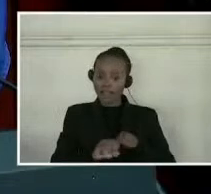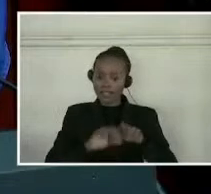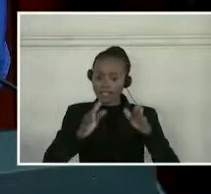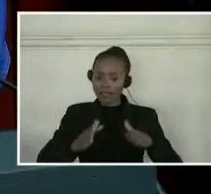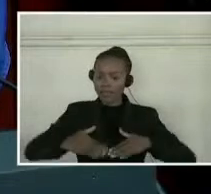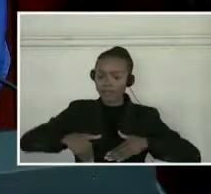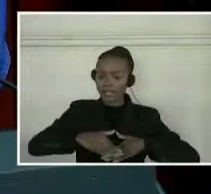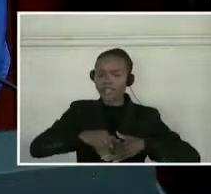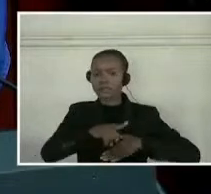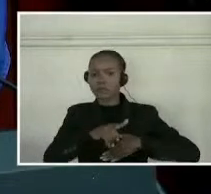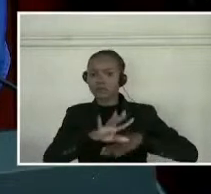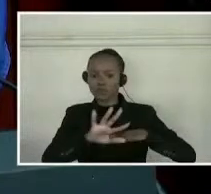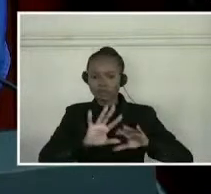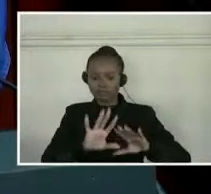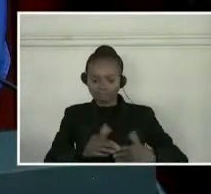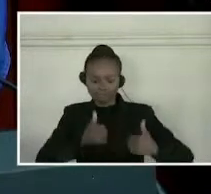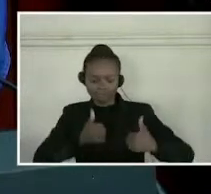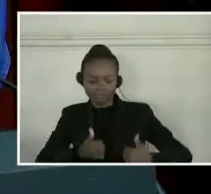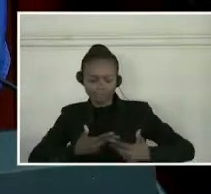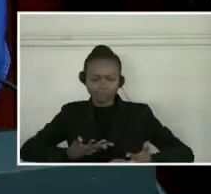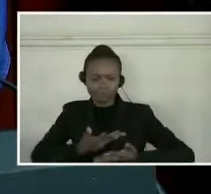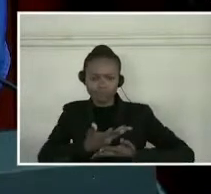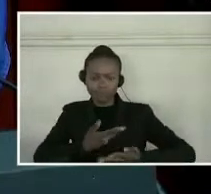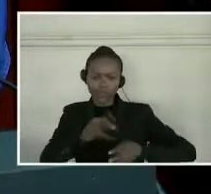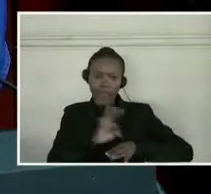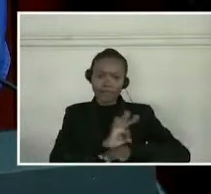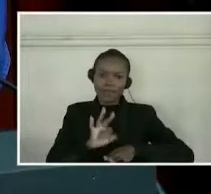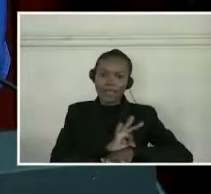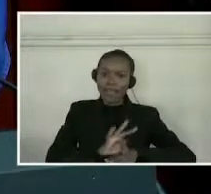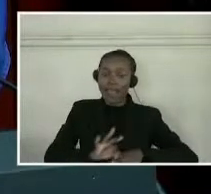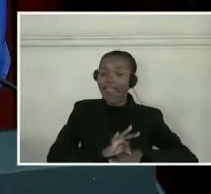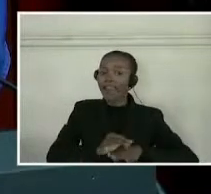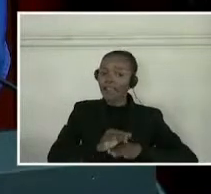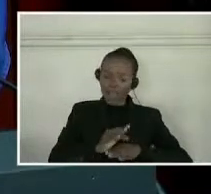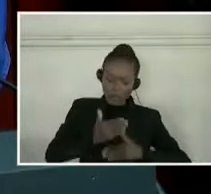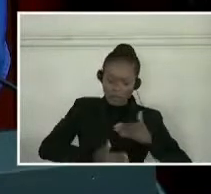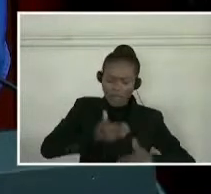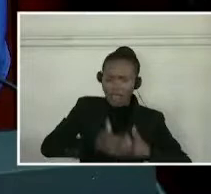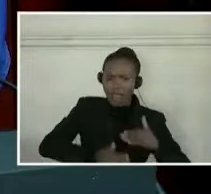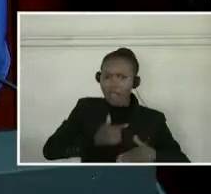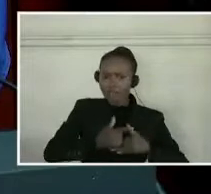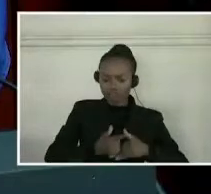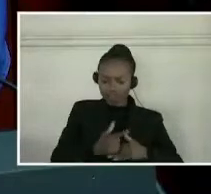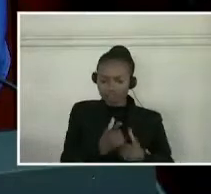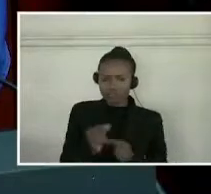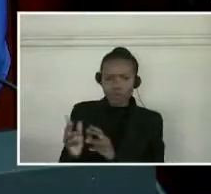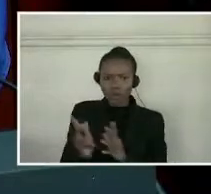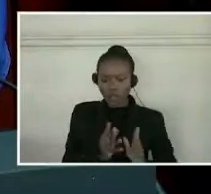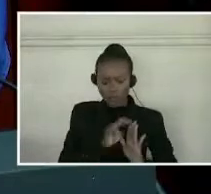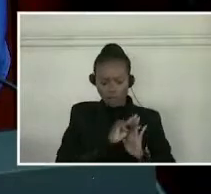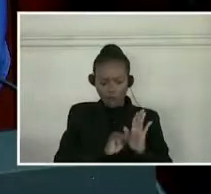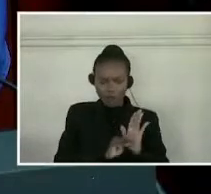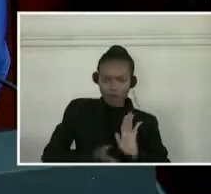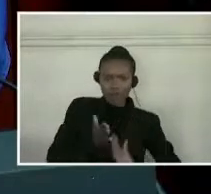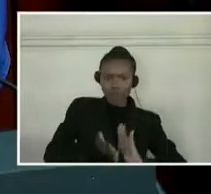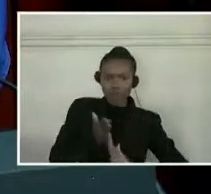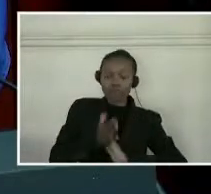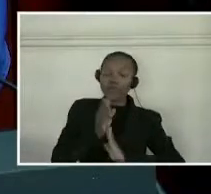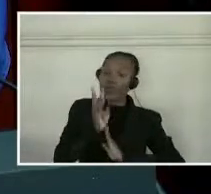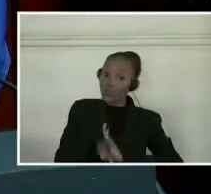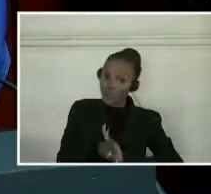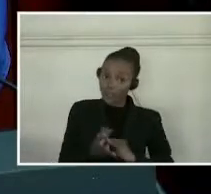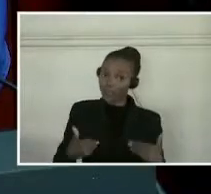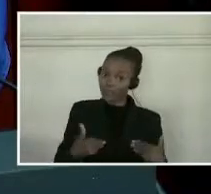all the necessary logistic arrangement and roll out the well-tabled tennessee legacy programs it is our